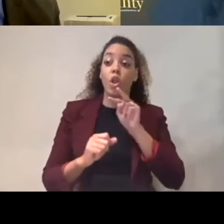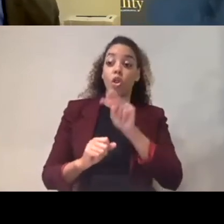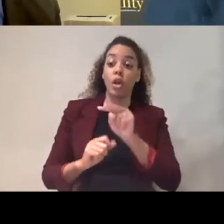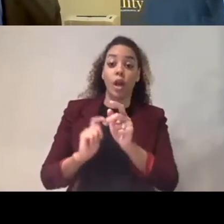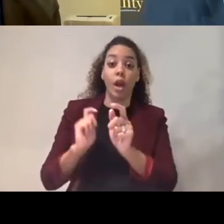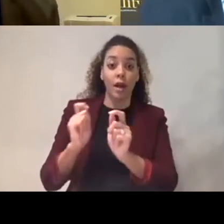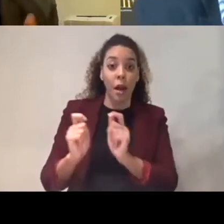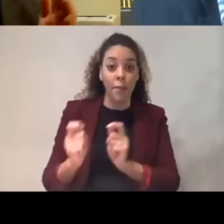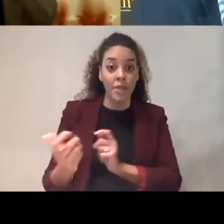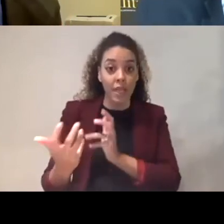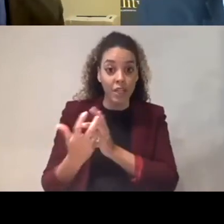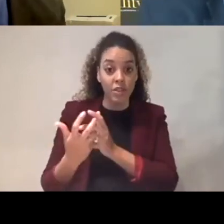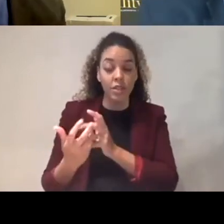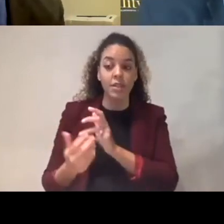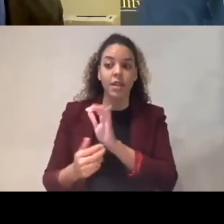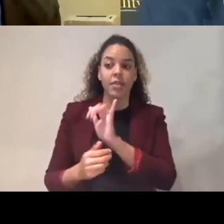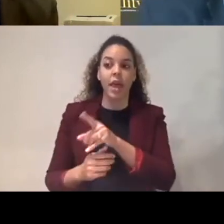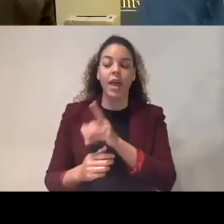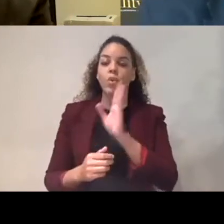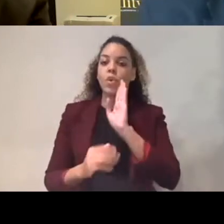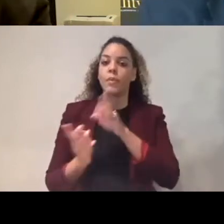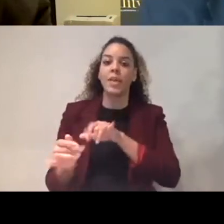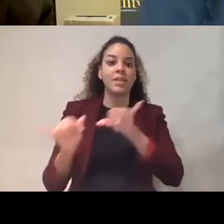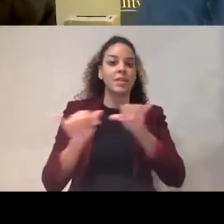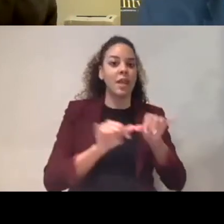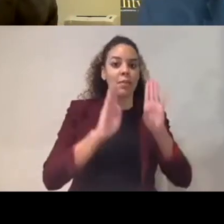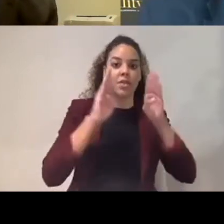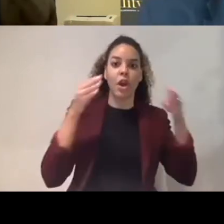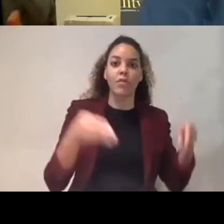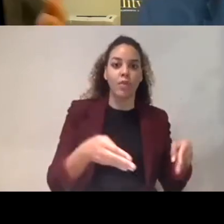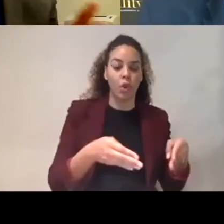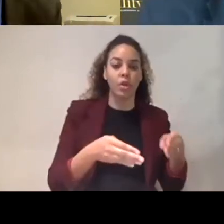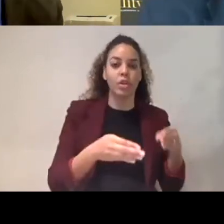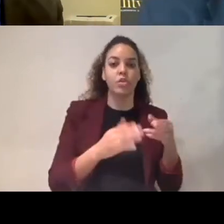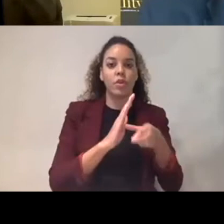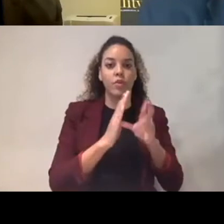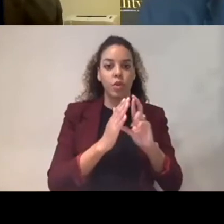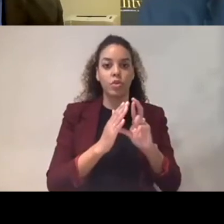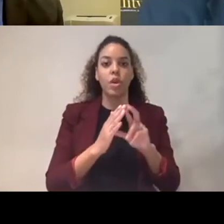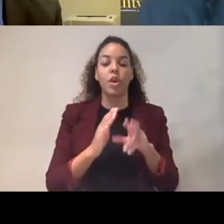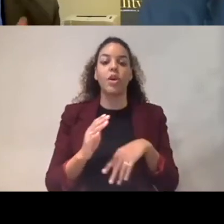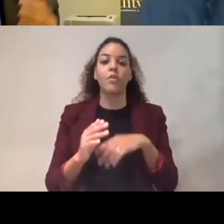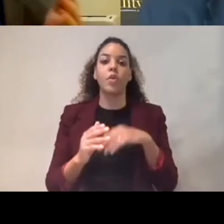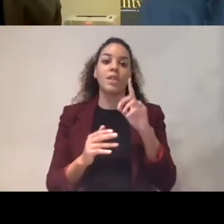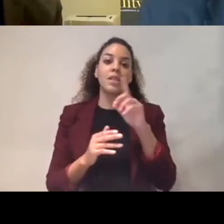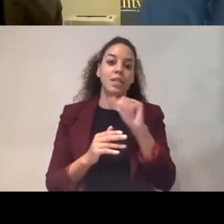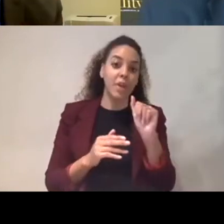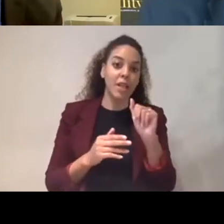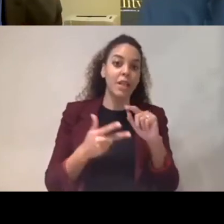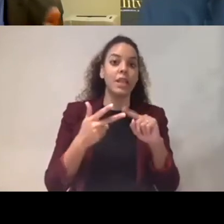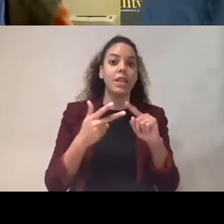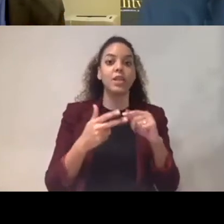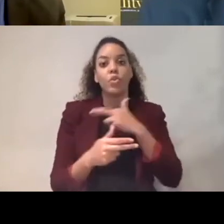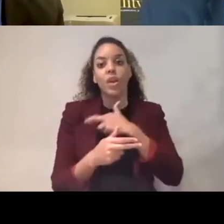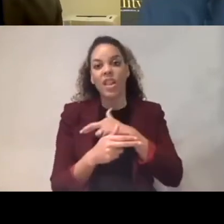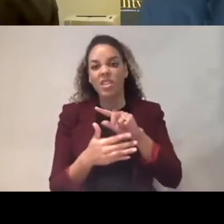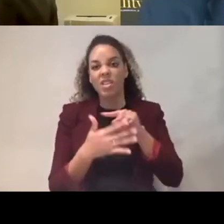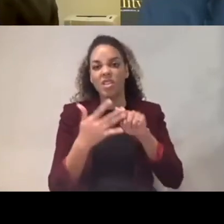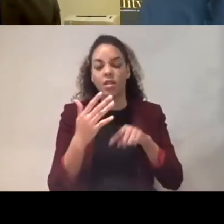focus reviews. And it's going to be disability accommodations and religious accommodations. But for purposes of this talk today, I'm going to focus on